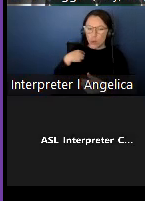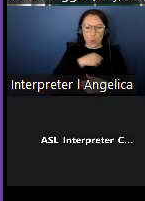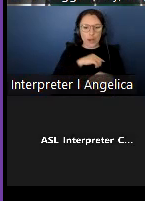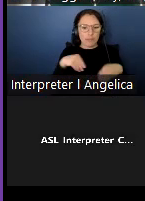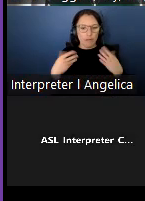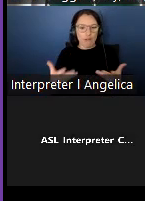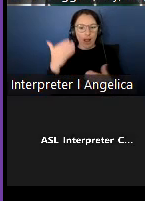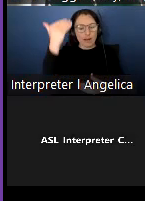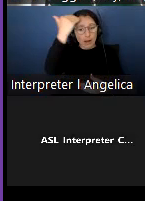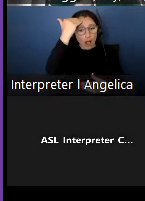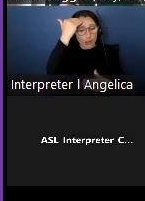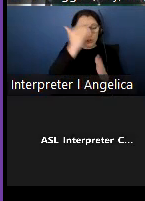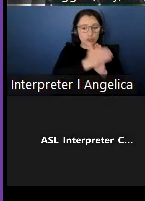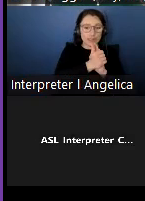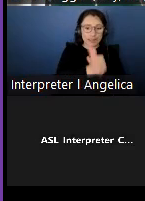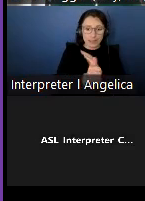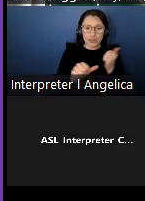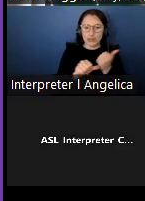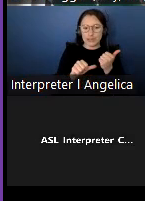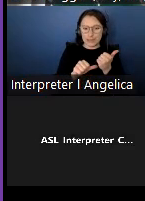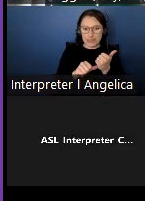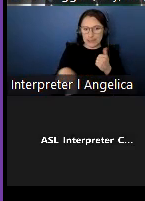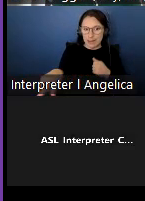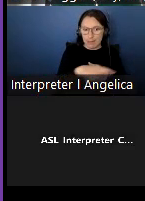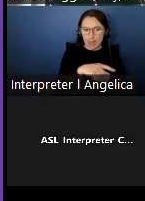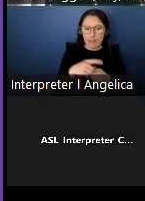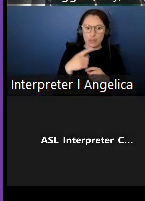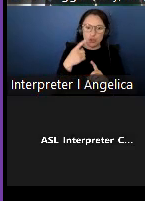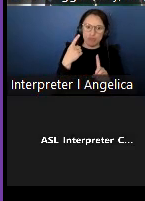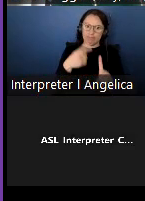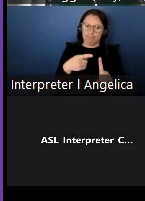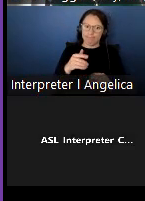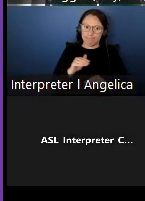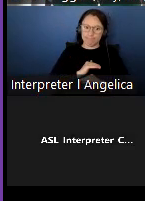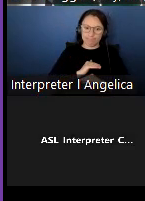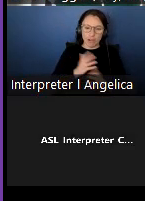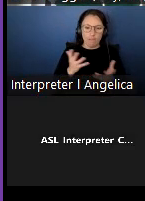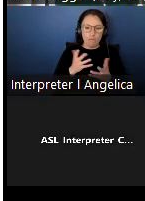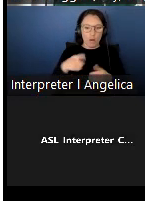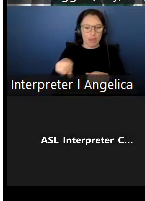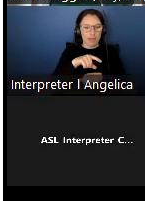to assist them in reaching the goals and priorities that they have set.